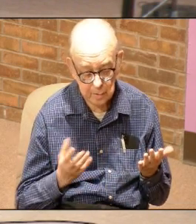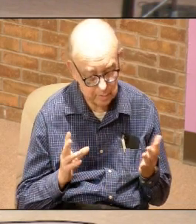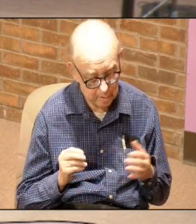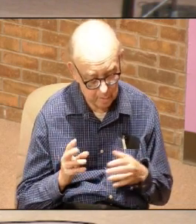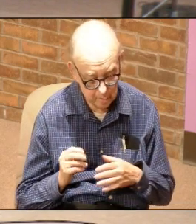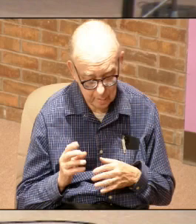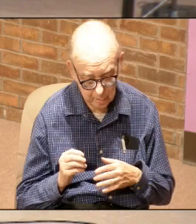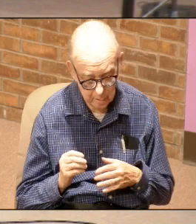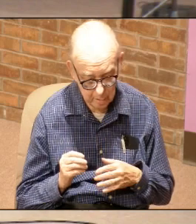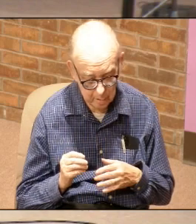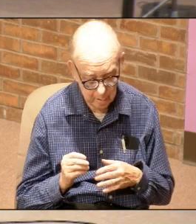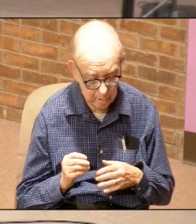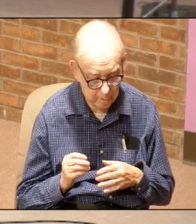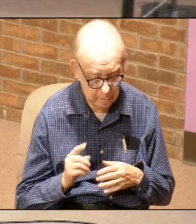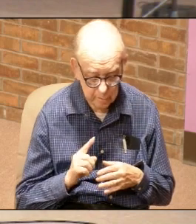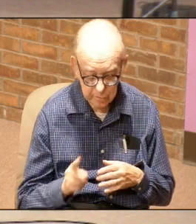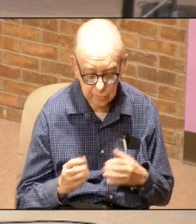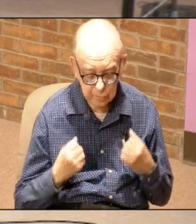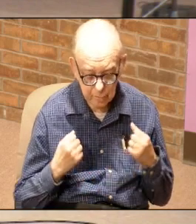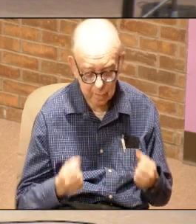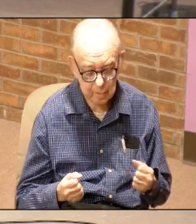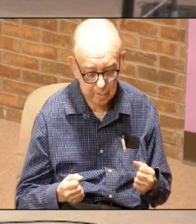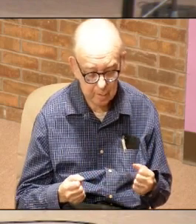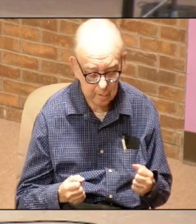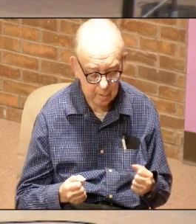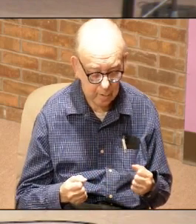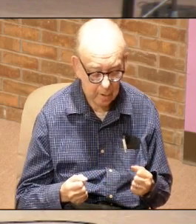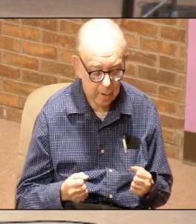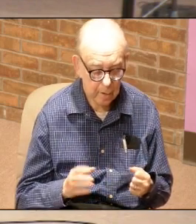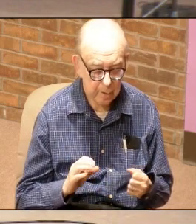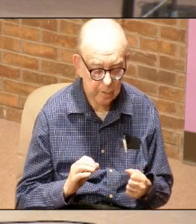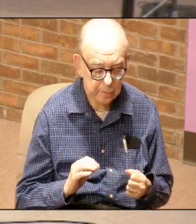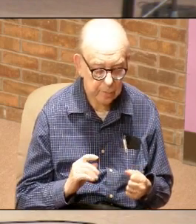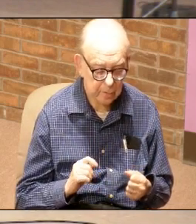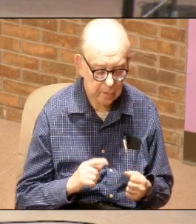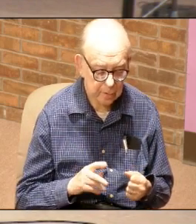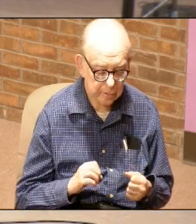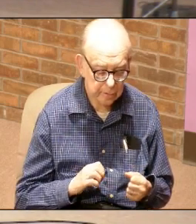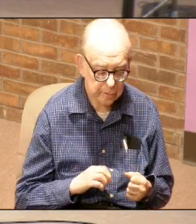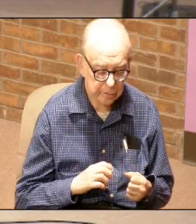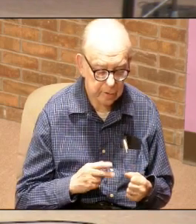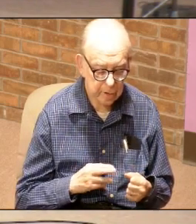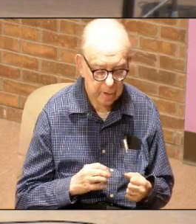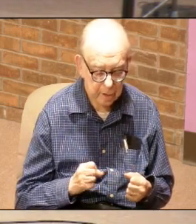No, they stood strong. Their citizenship was in heaven,